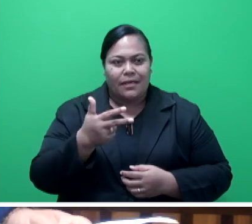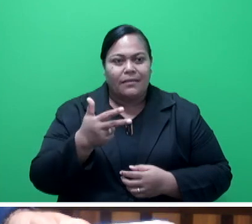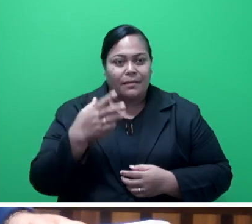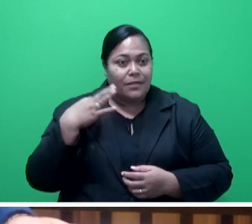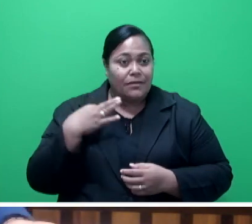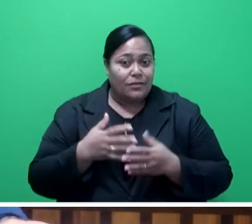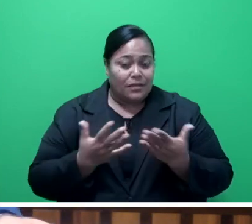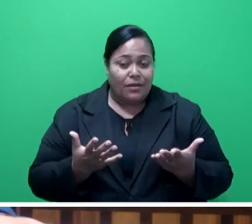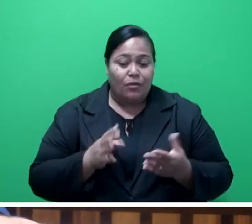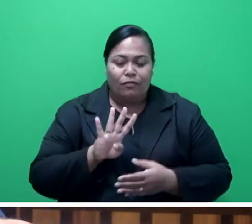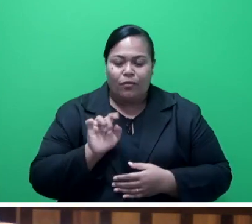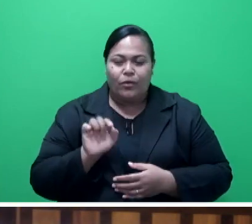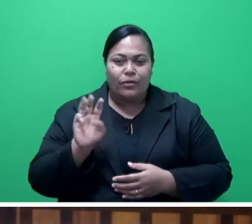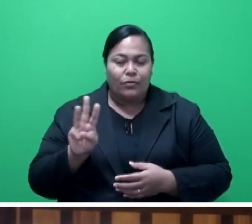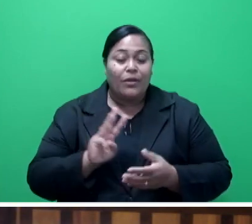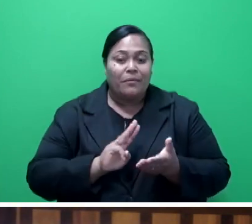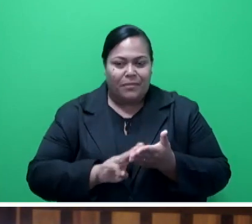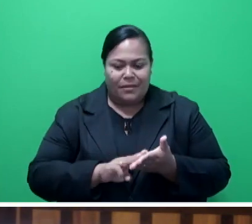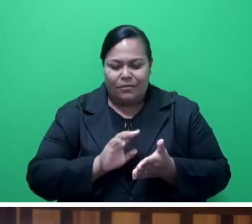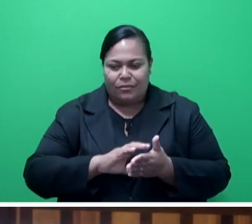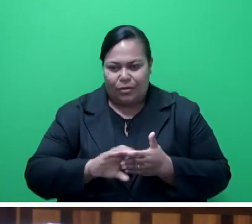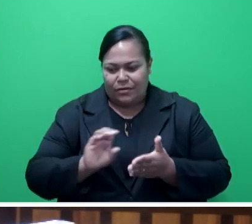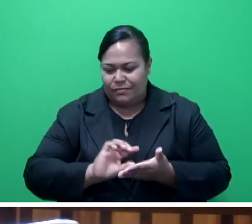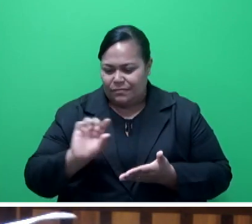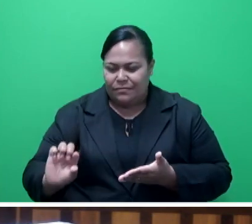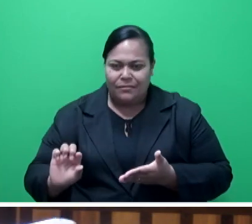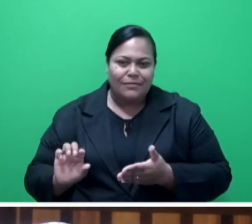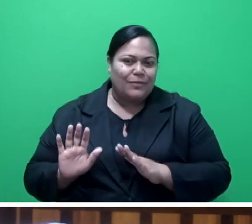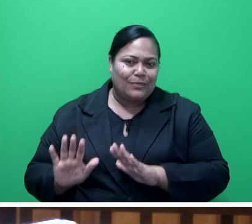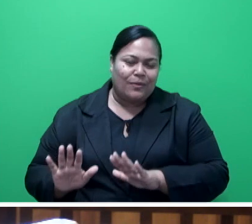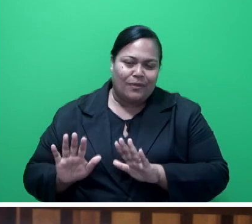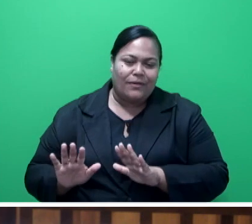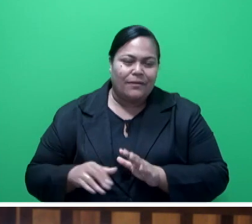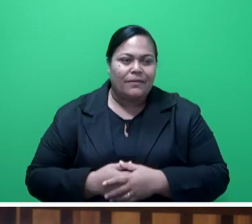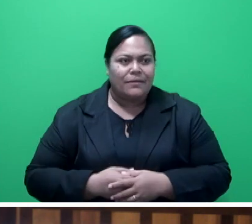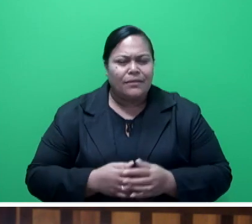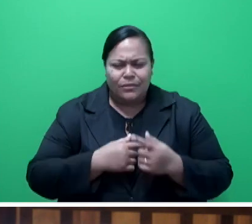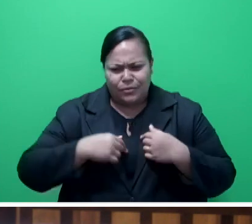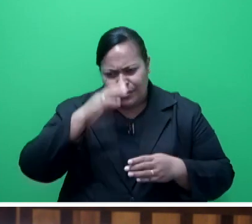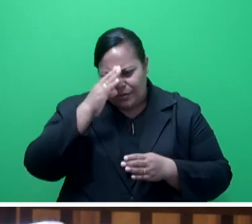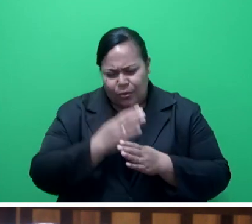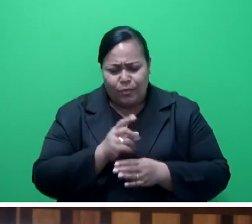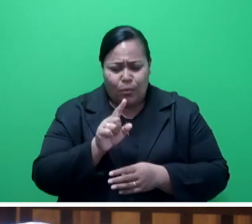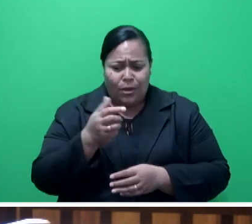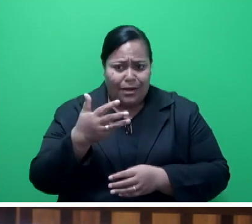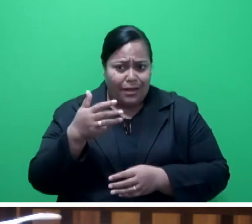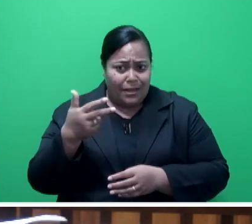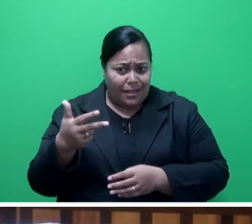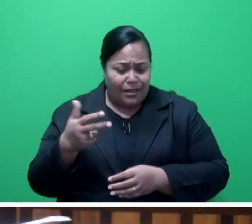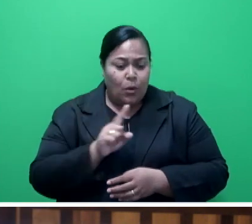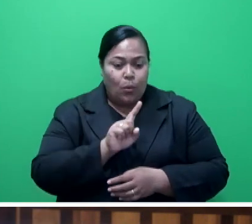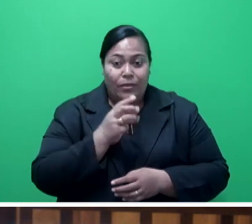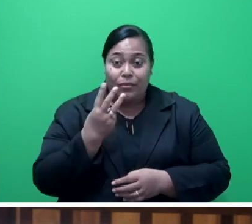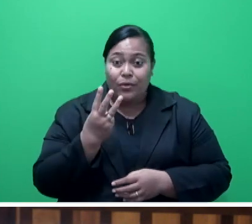$4.3 million, which we hope to facilitate, Mr. Speaker, sir, of which, interestingly enough, out of 198, 133 actually are